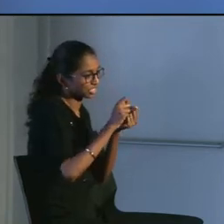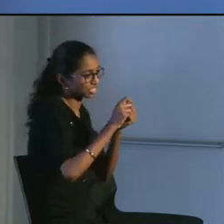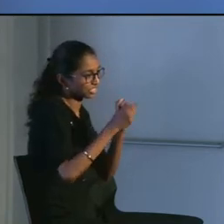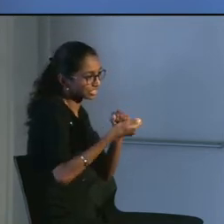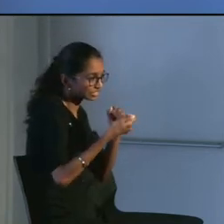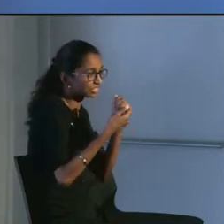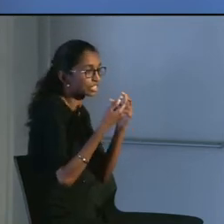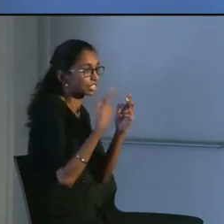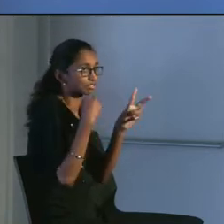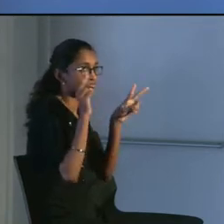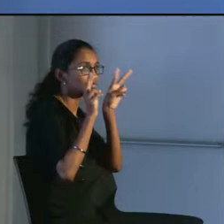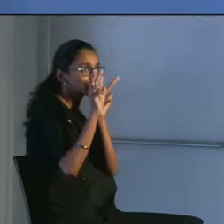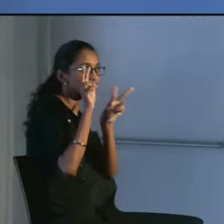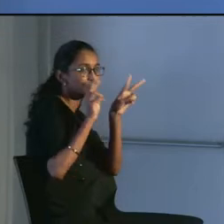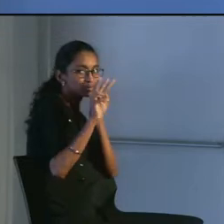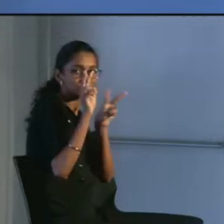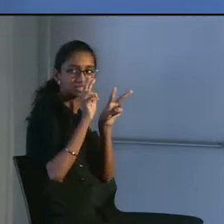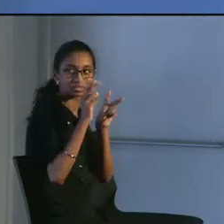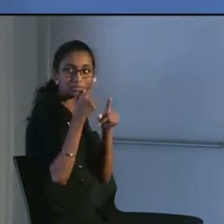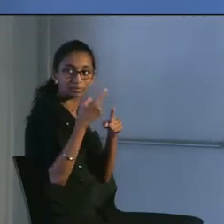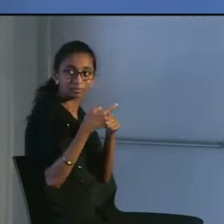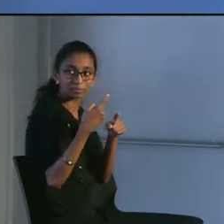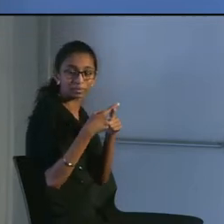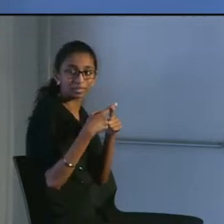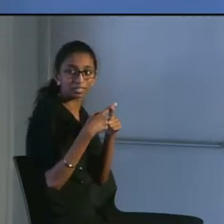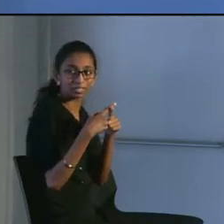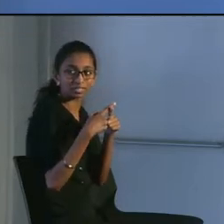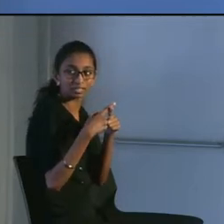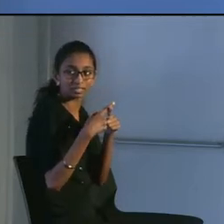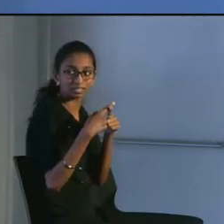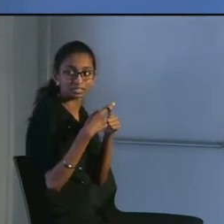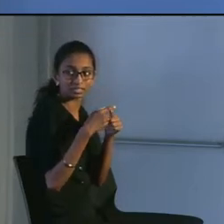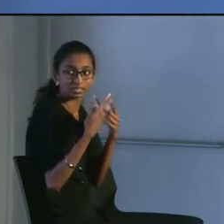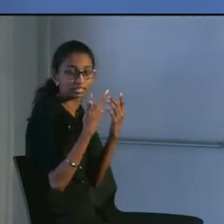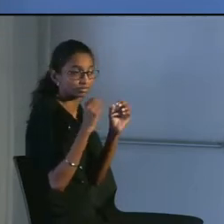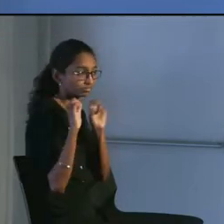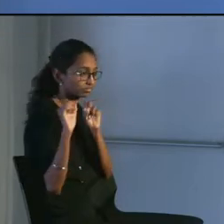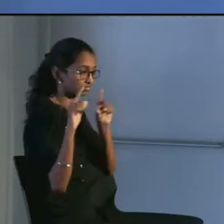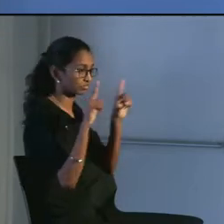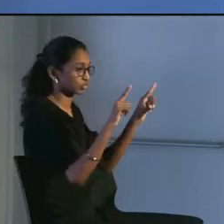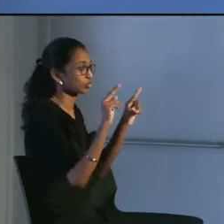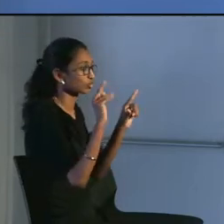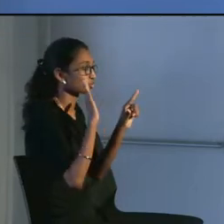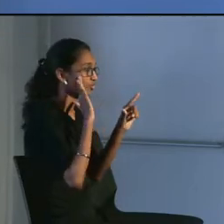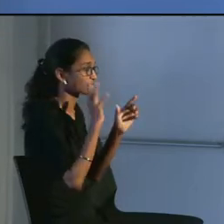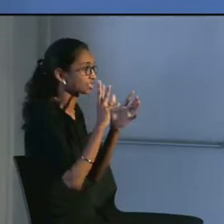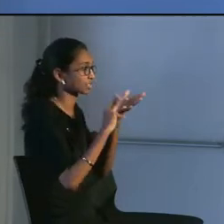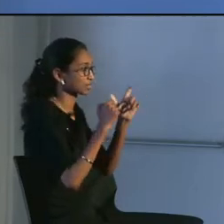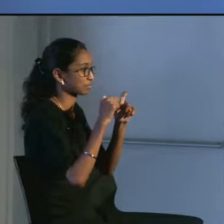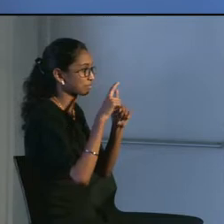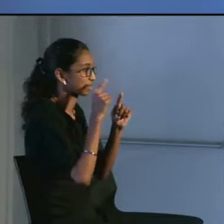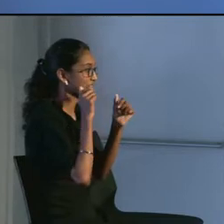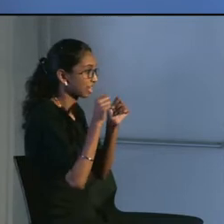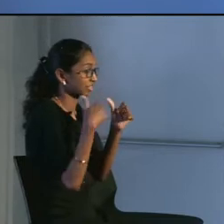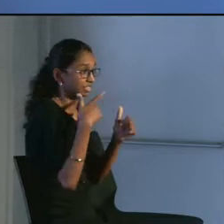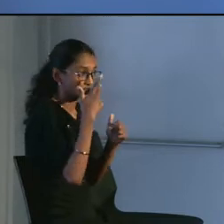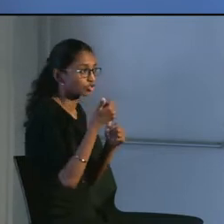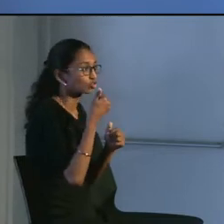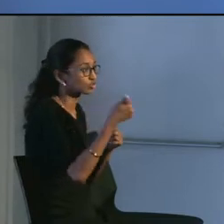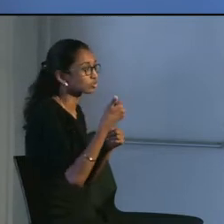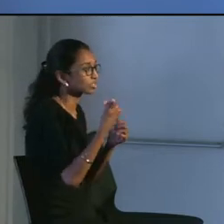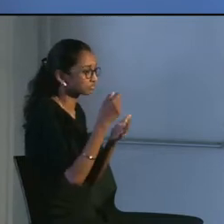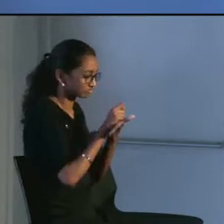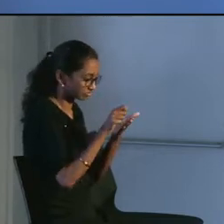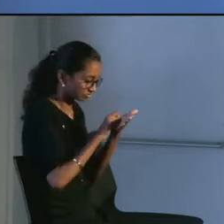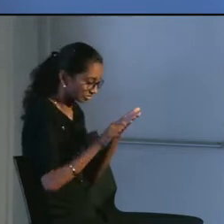of the visual, in particularly in mainstream news media. So when we have, really good articles on rape